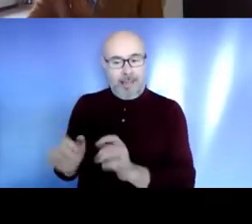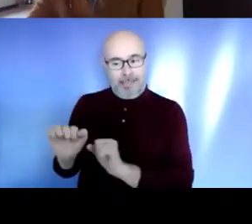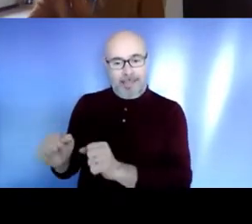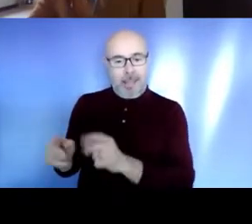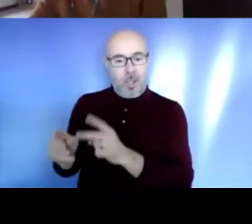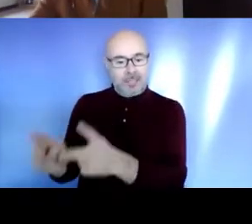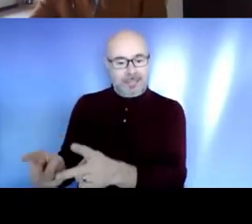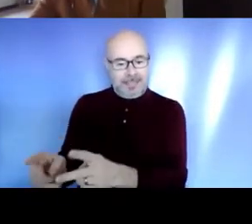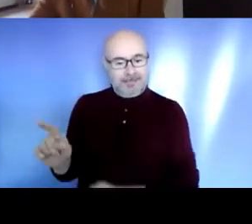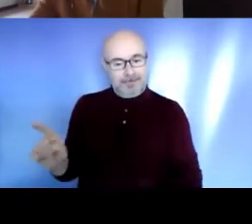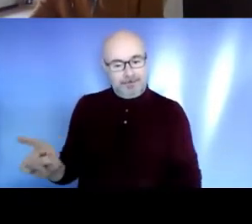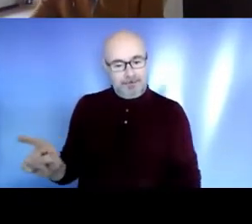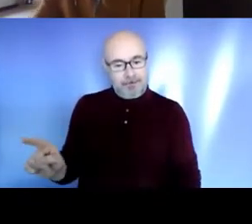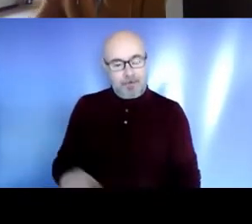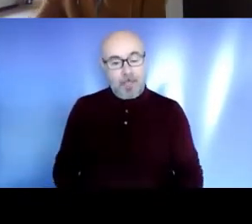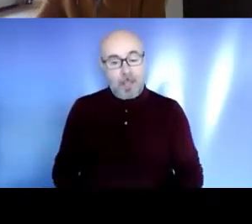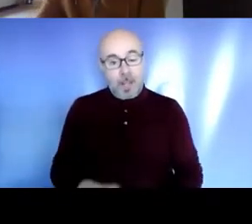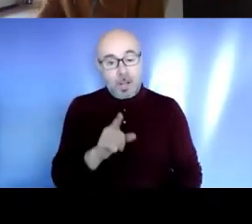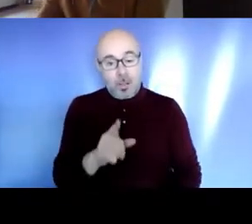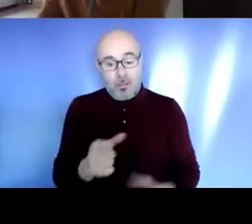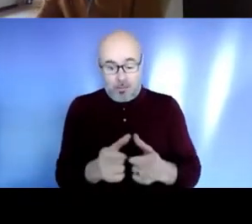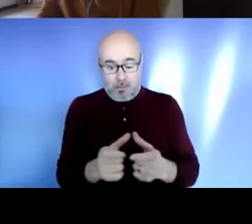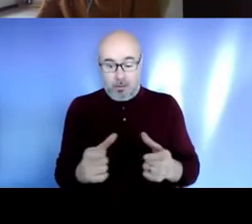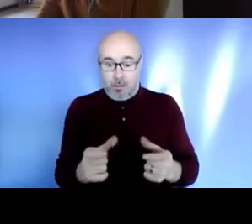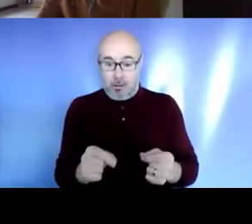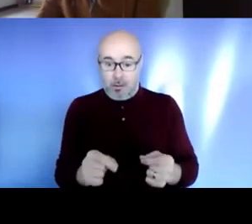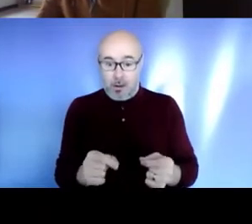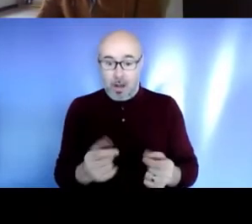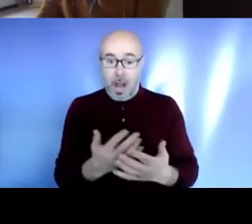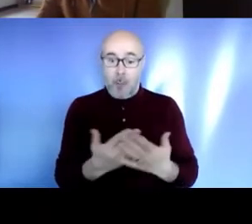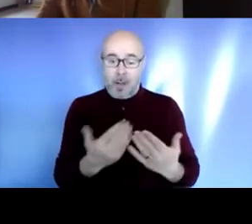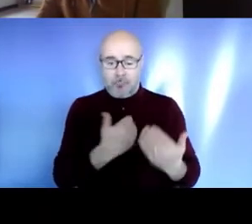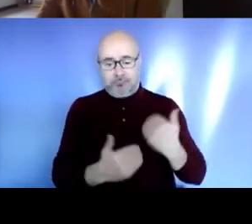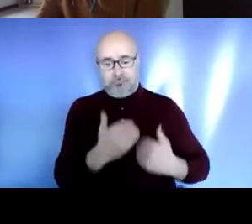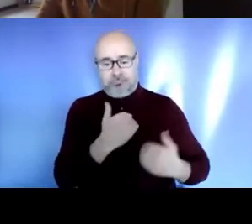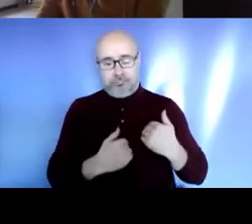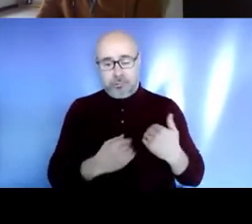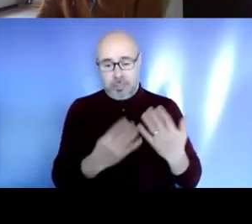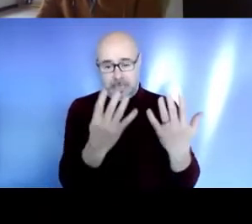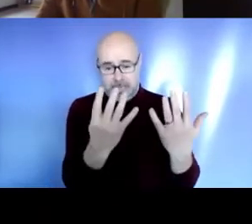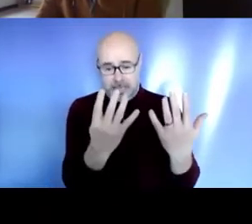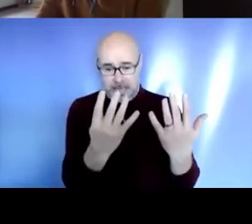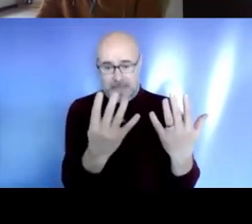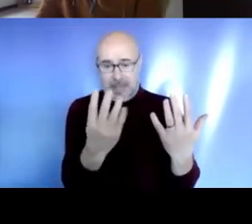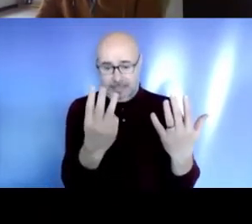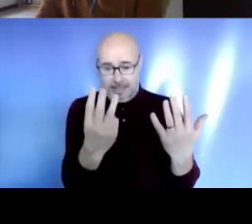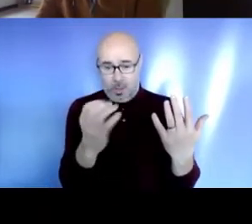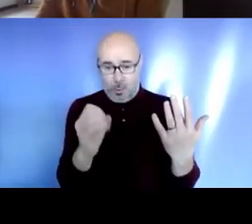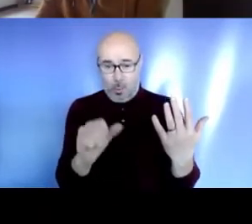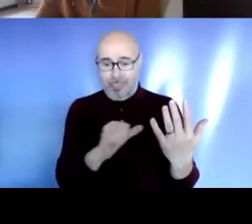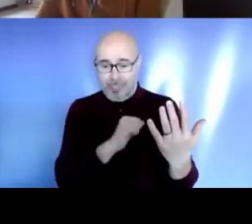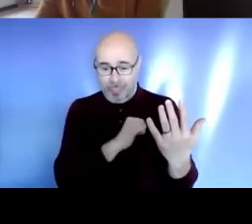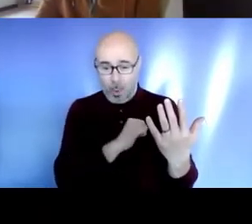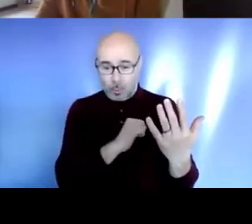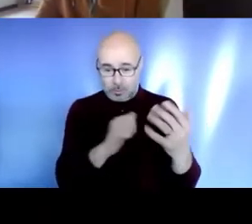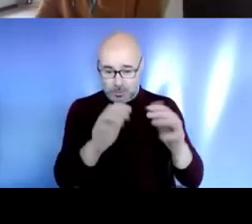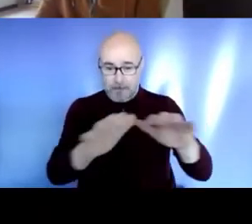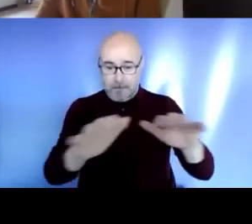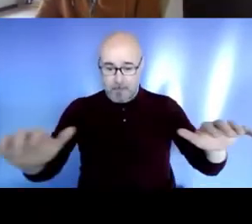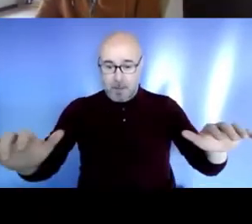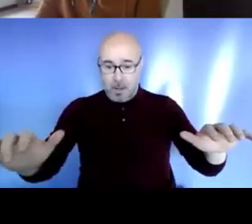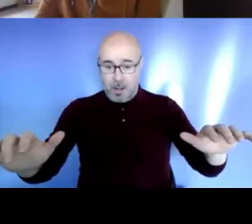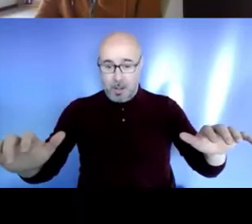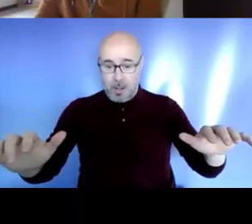is 930,000 people. So you can see that's really quite a sizable chunk of new